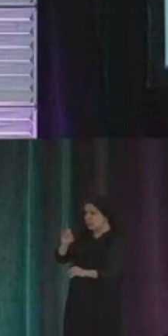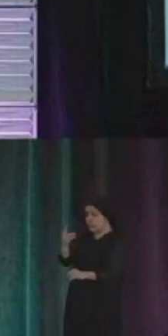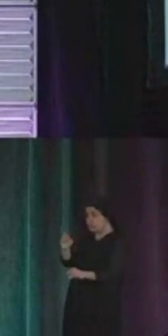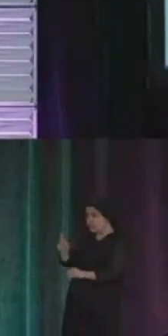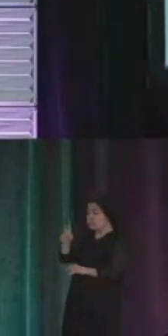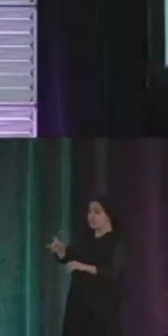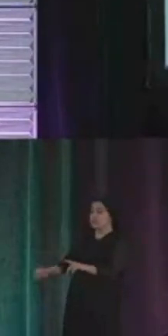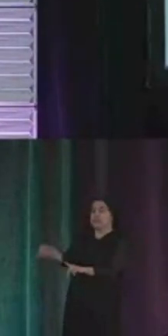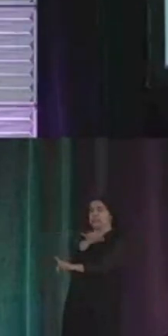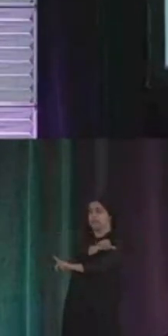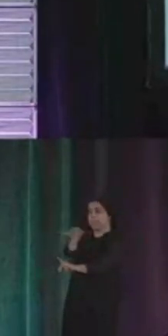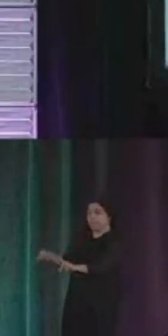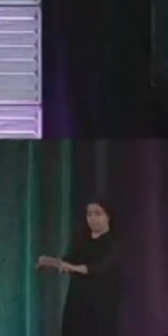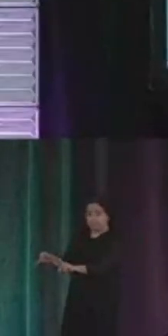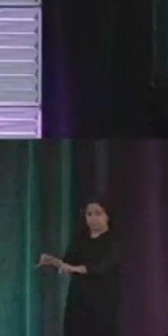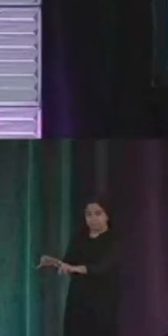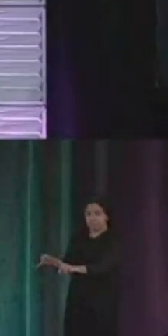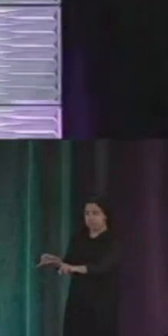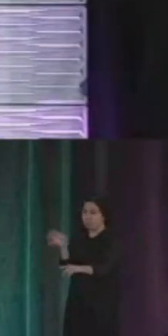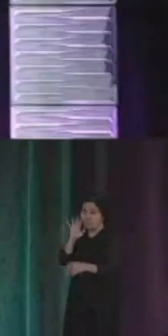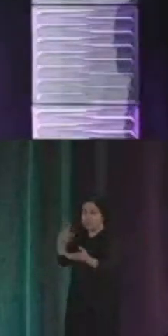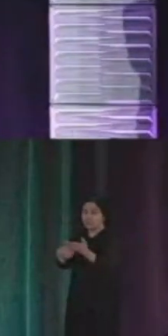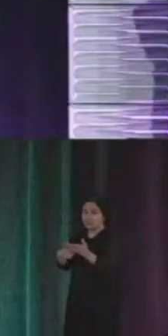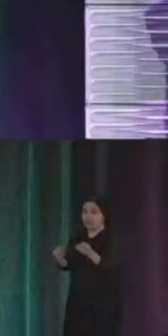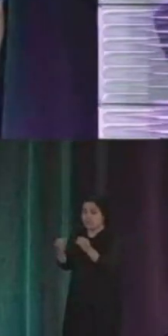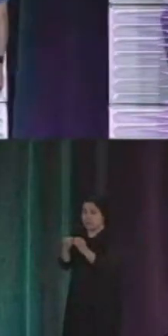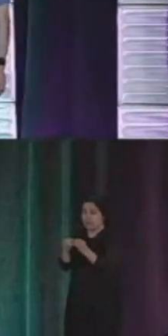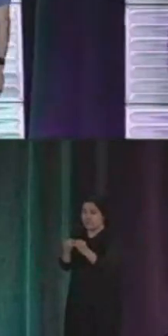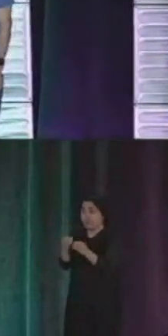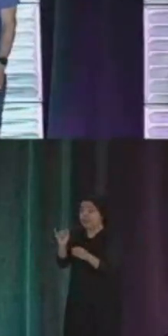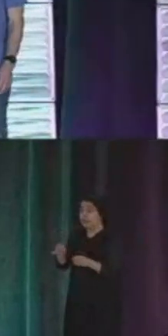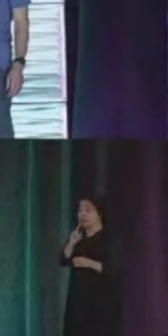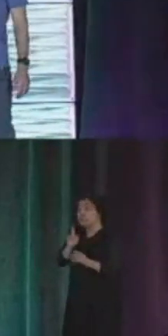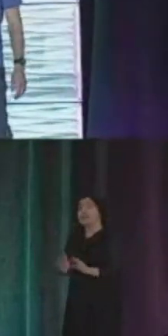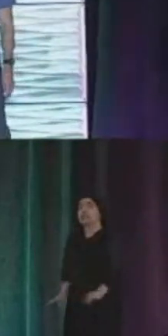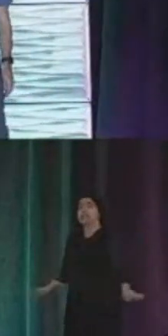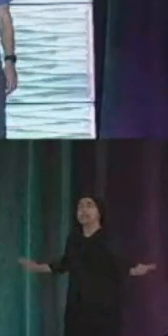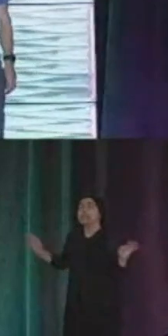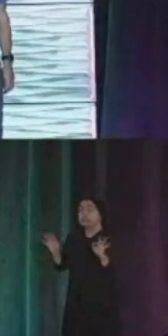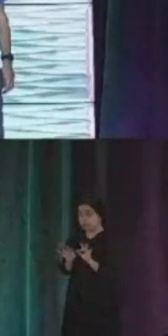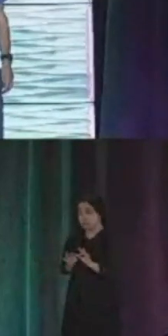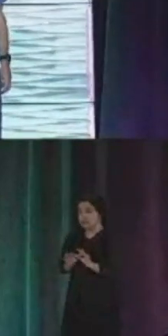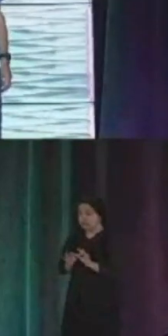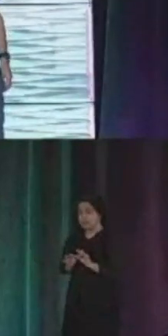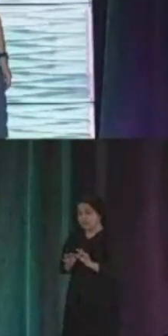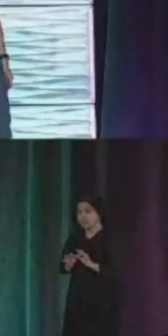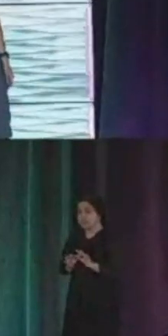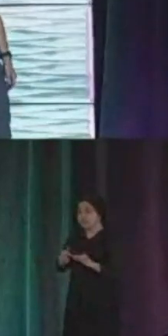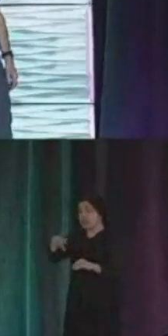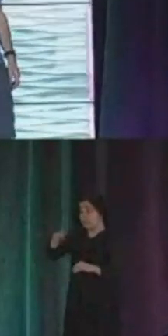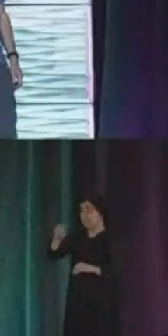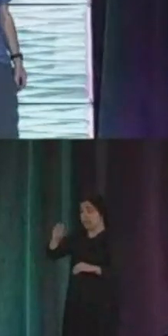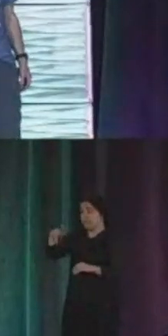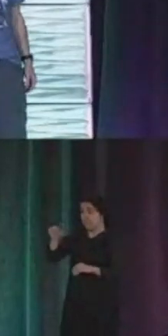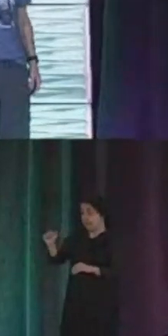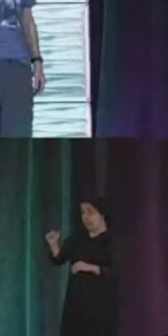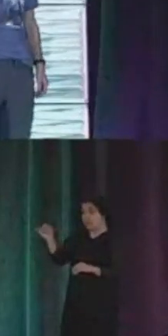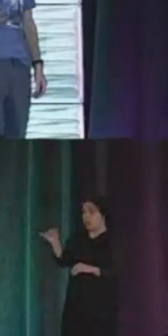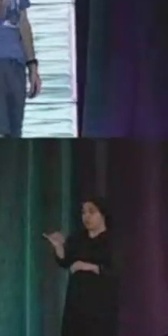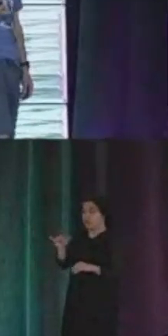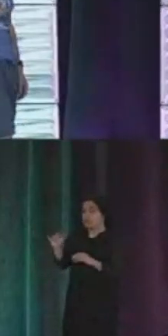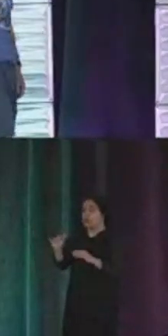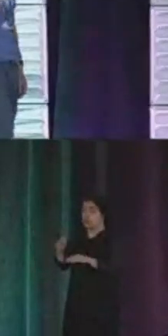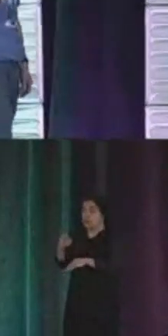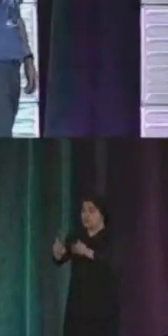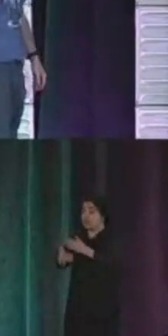same. We'll talk about that some more. But that's really, really important. So the PESPAs also, the progressively enhanced